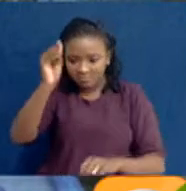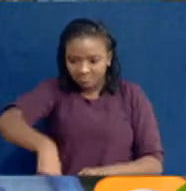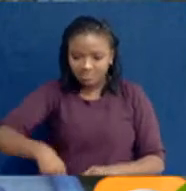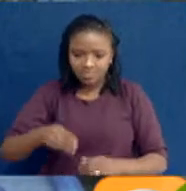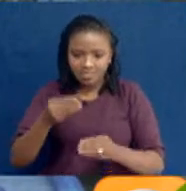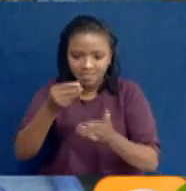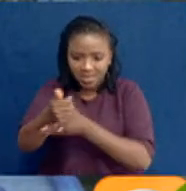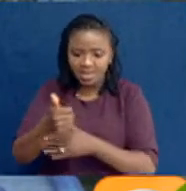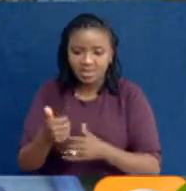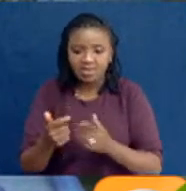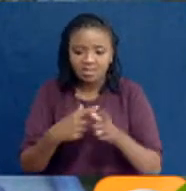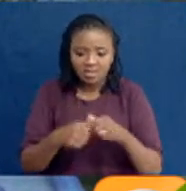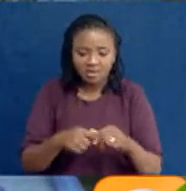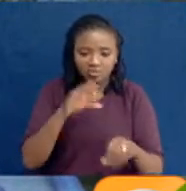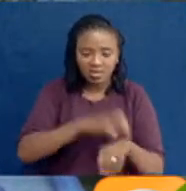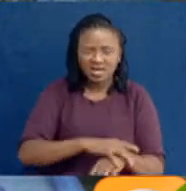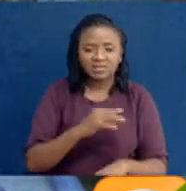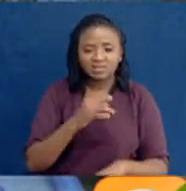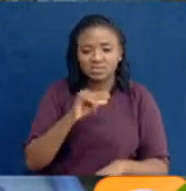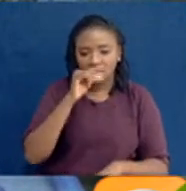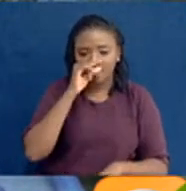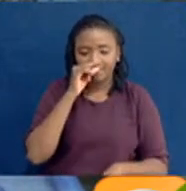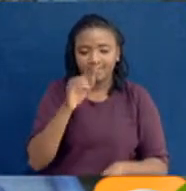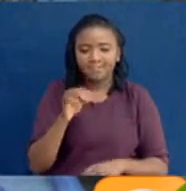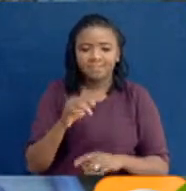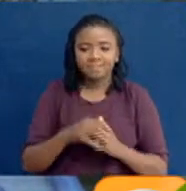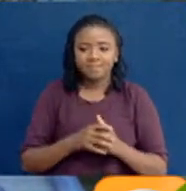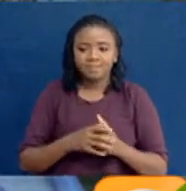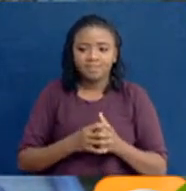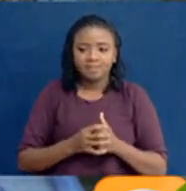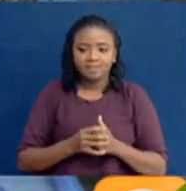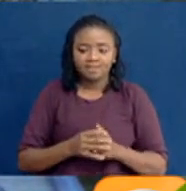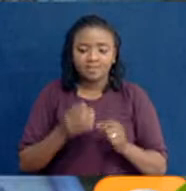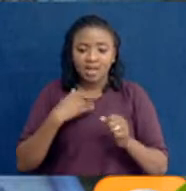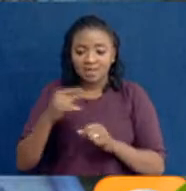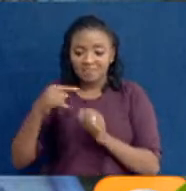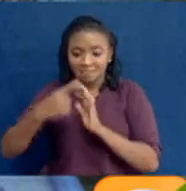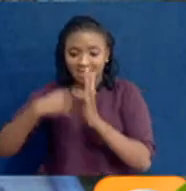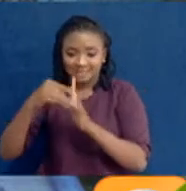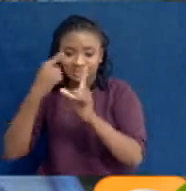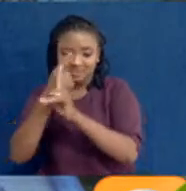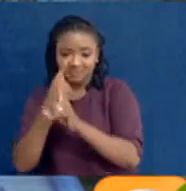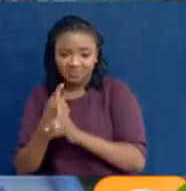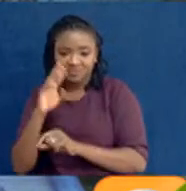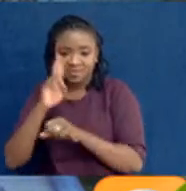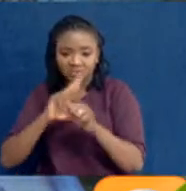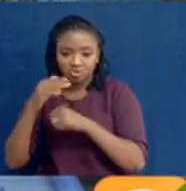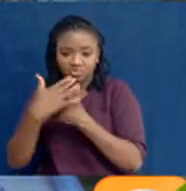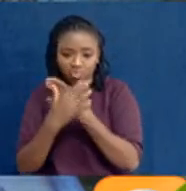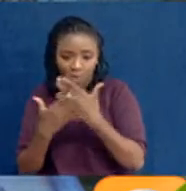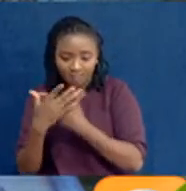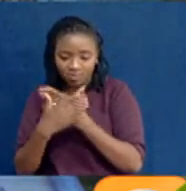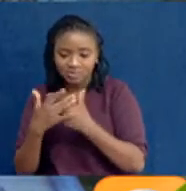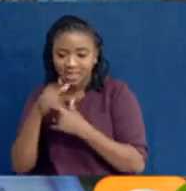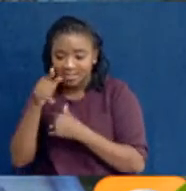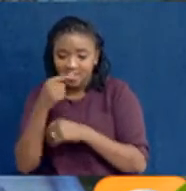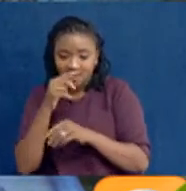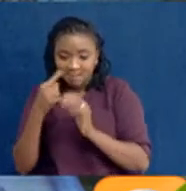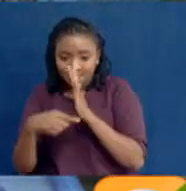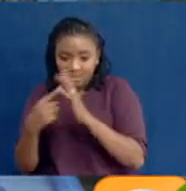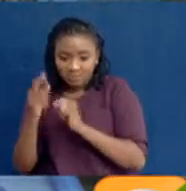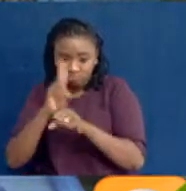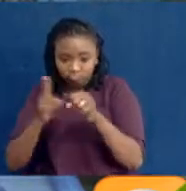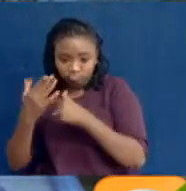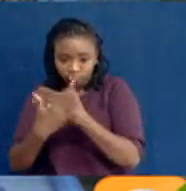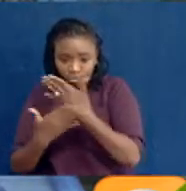automated machines, a class of machines specifically called computer numerical control machines, or CNC. And these machines are